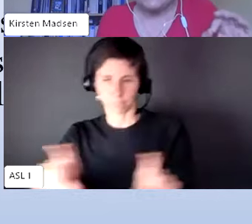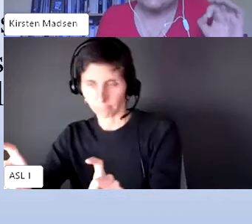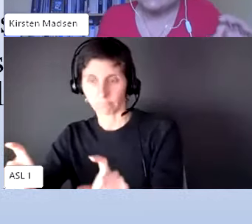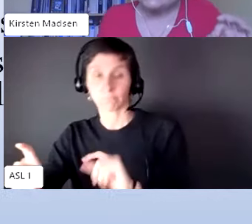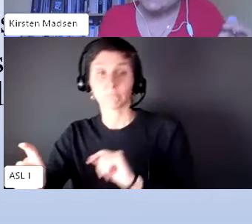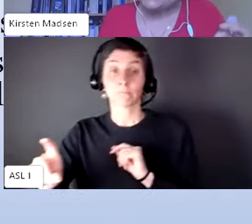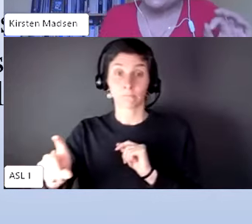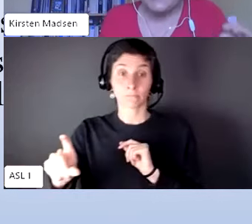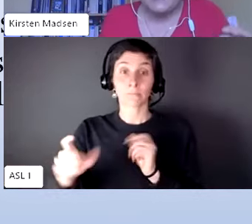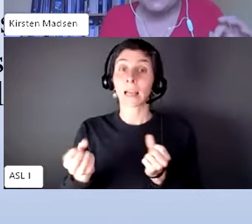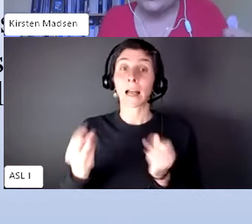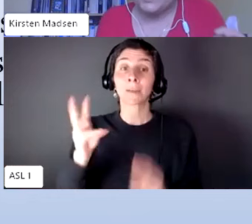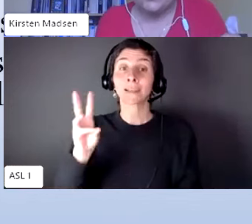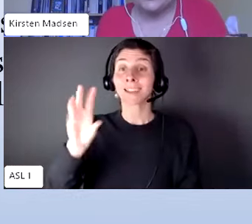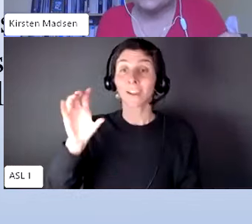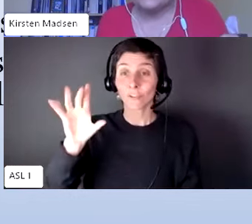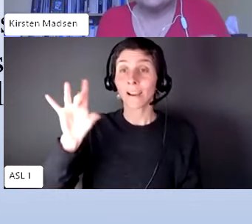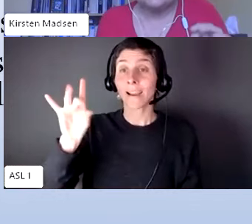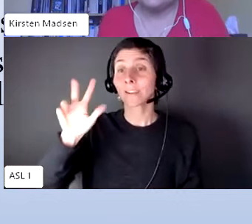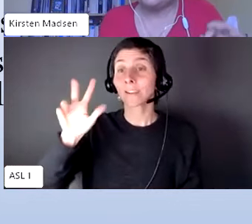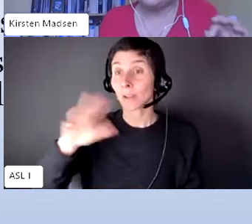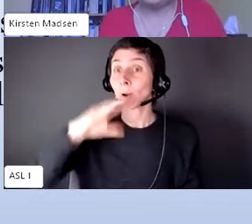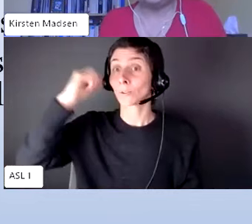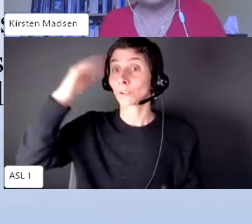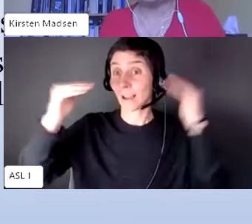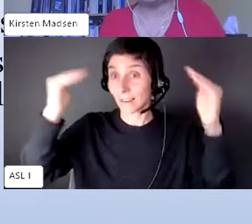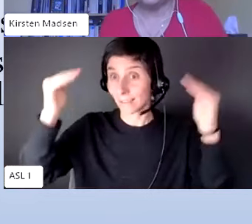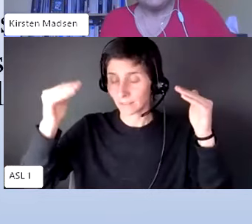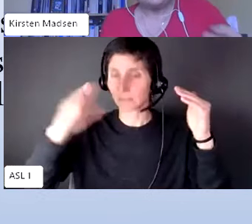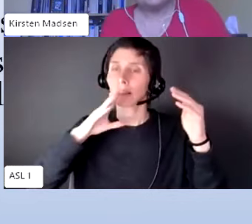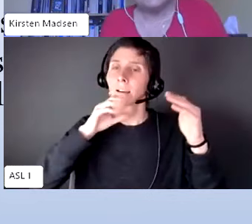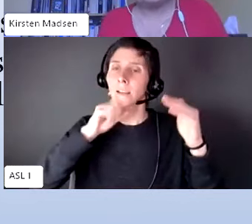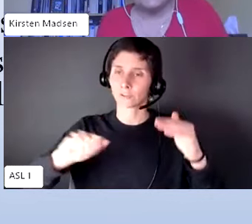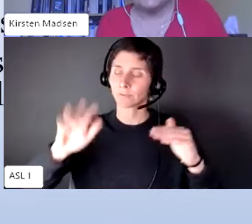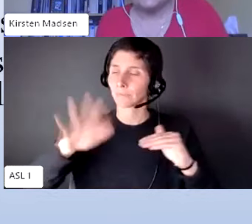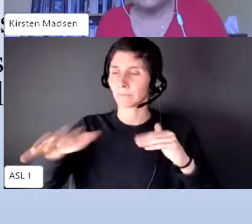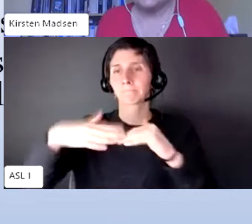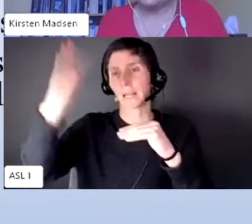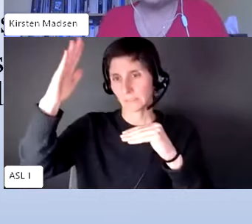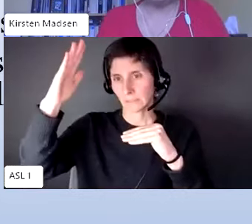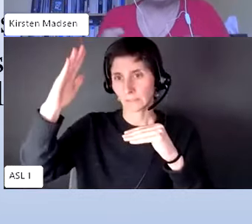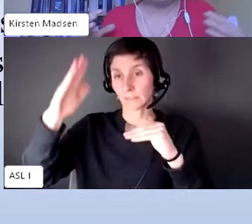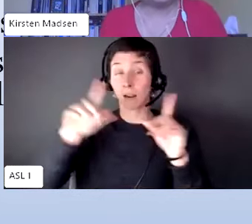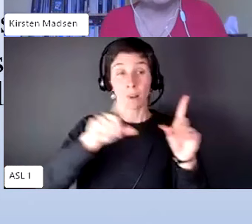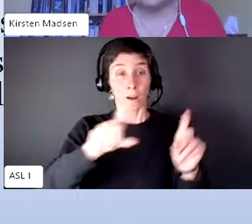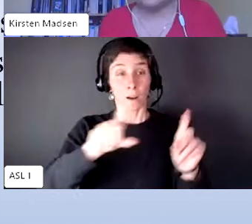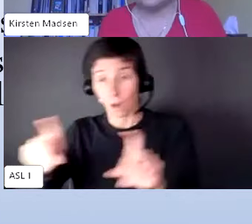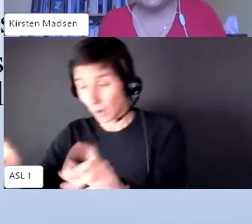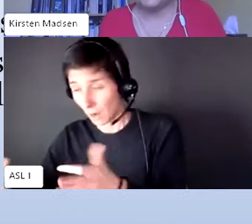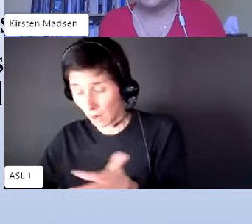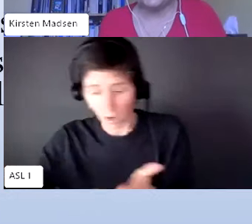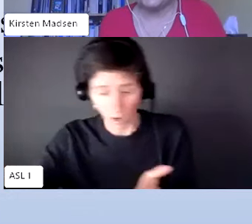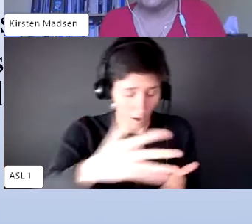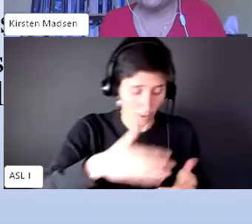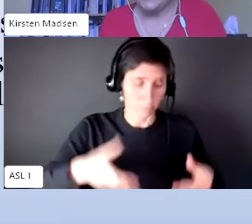specifically 683 older adults, 55 plus. And from this data, it was clear that bullying